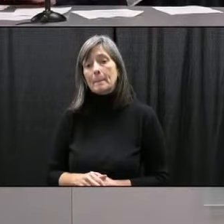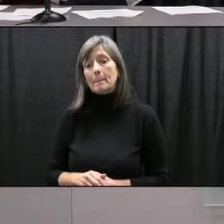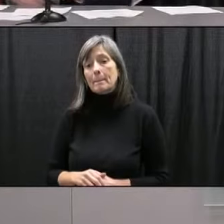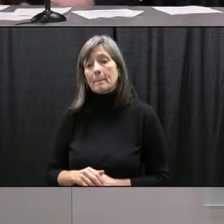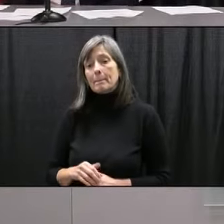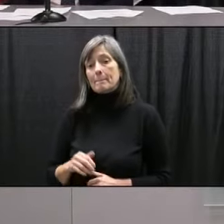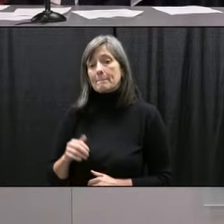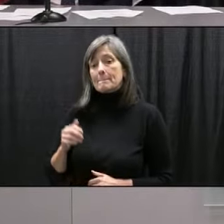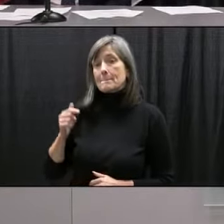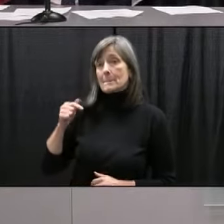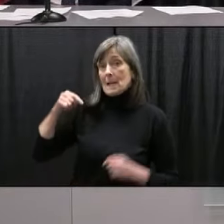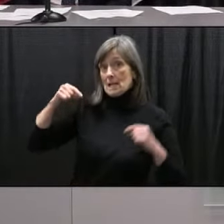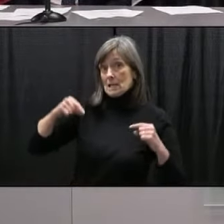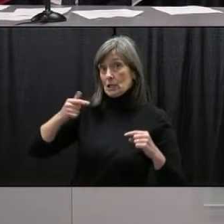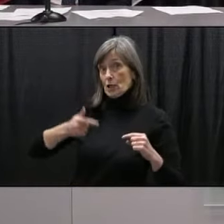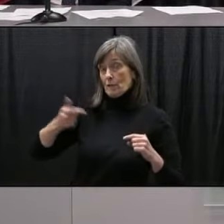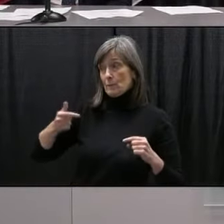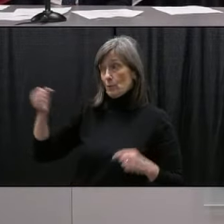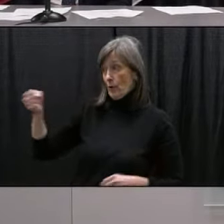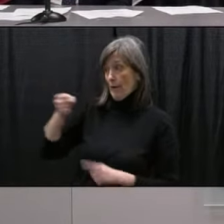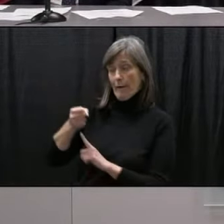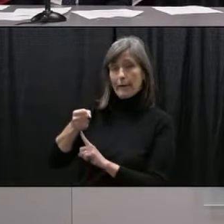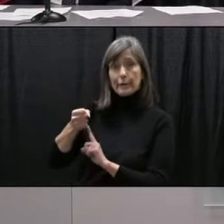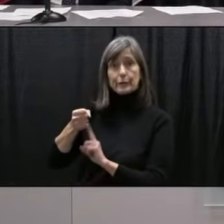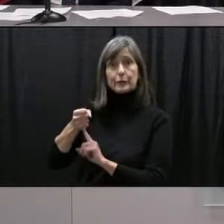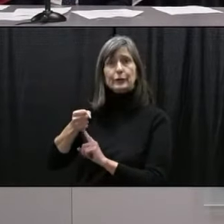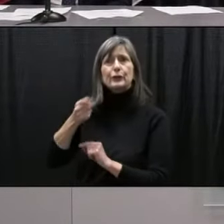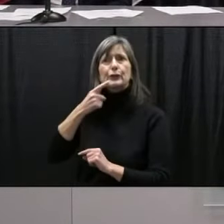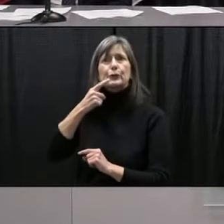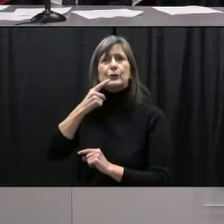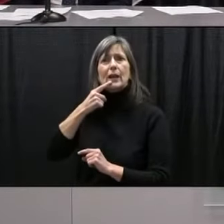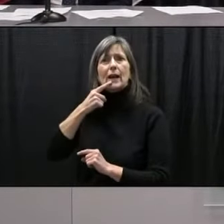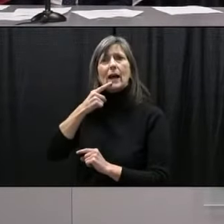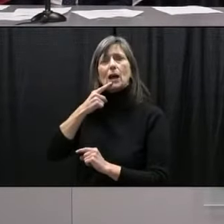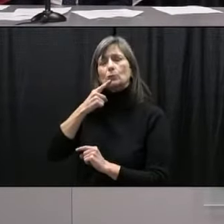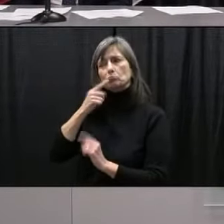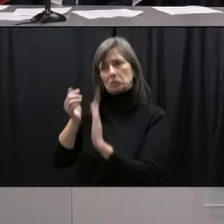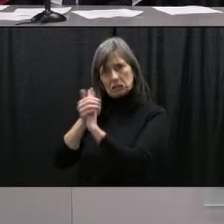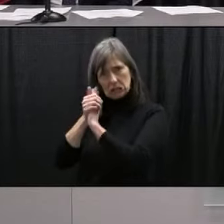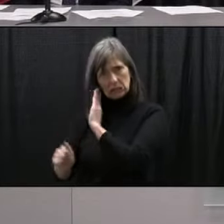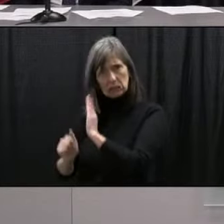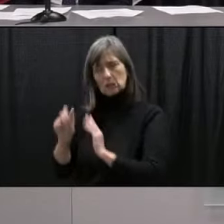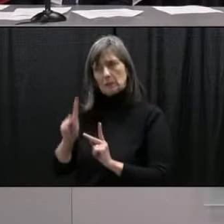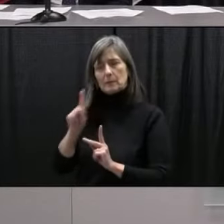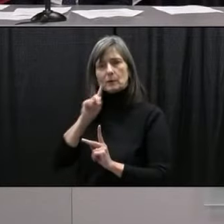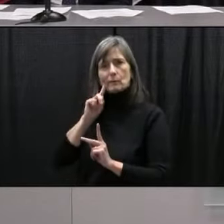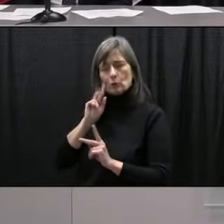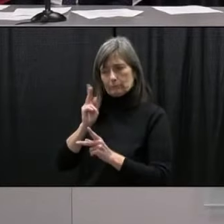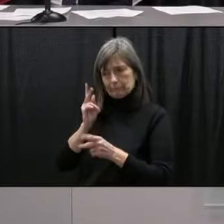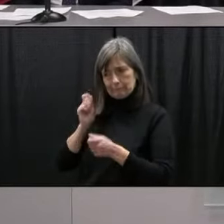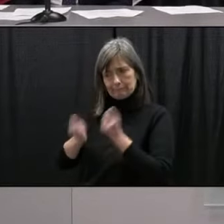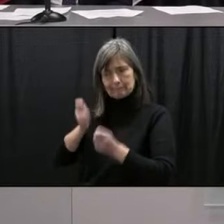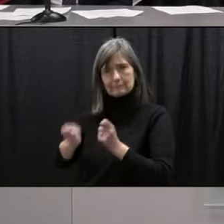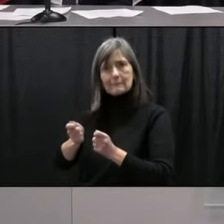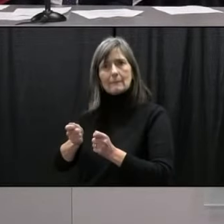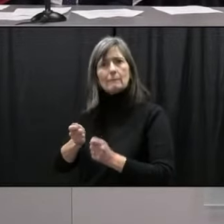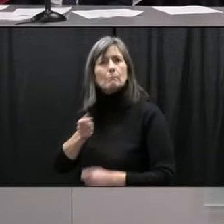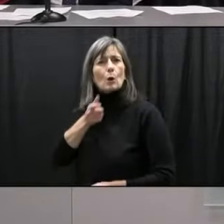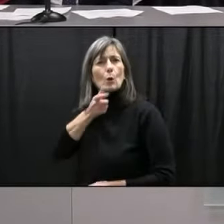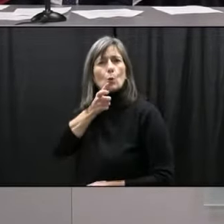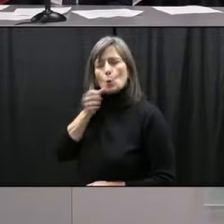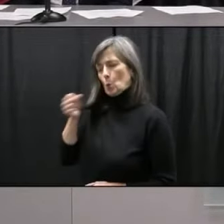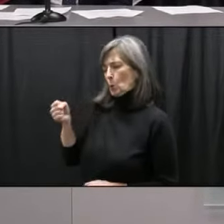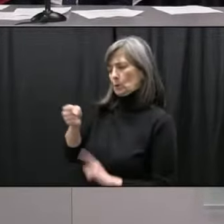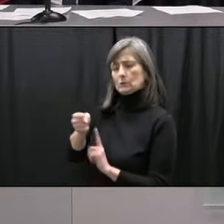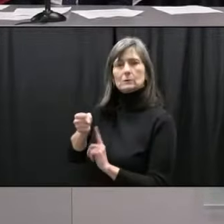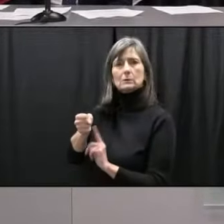world-class expertise, or I think, Premier, the words used today were high-caliber experts to deal with the cyber attack. You haven't said who's providing that expertise,